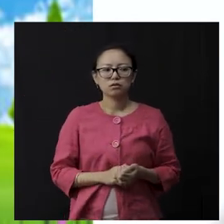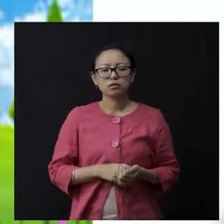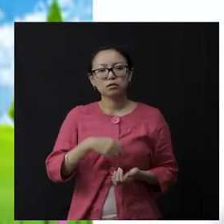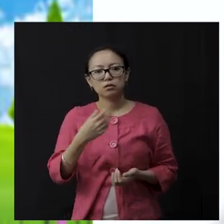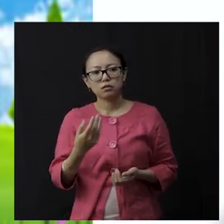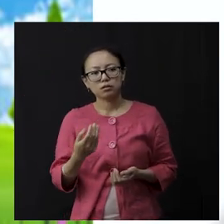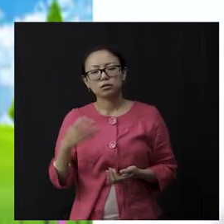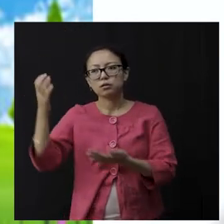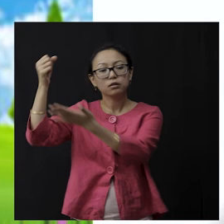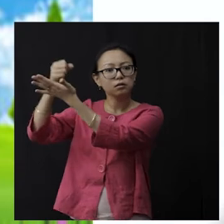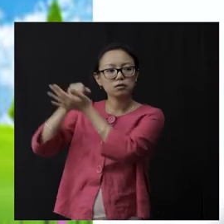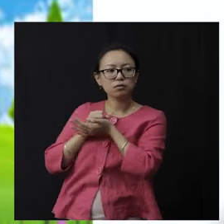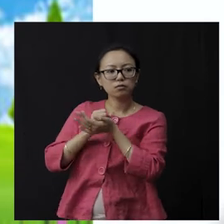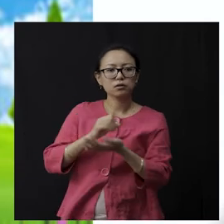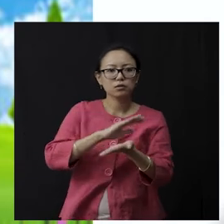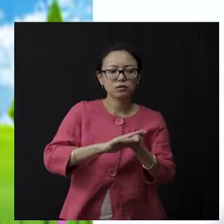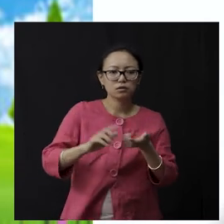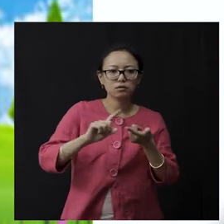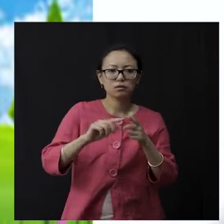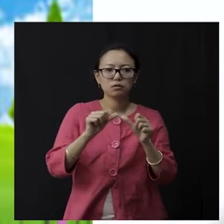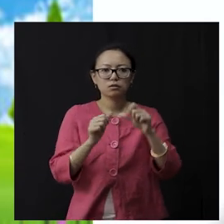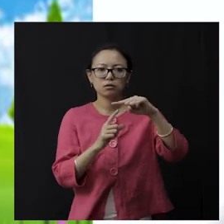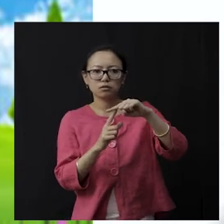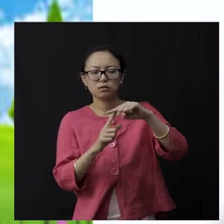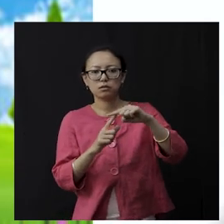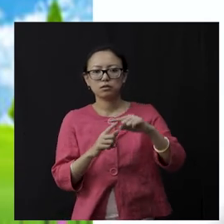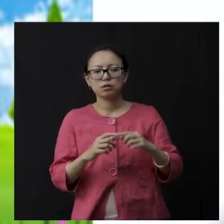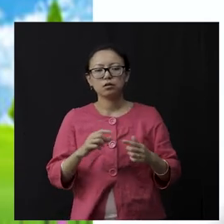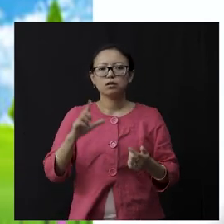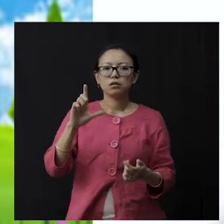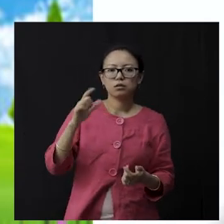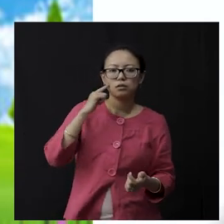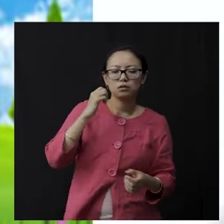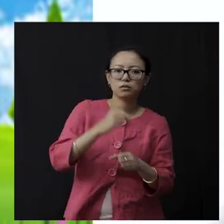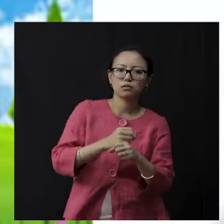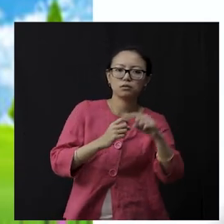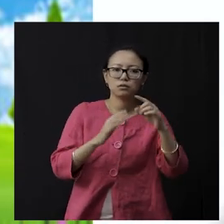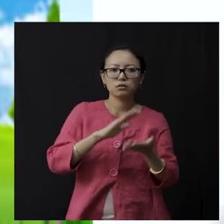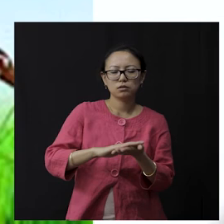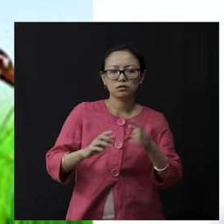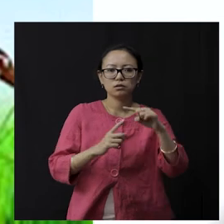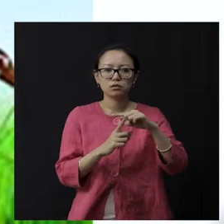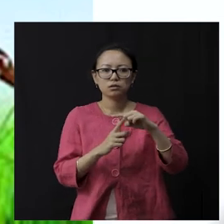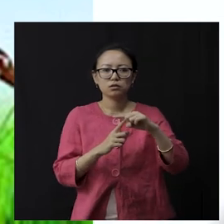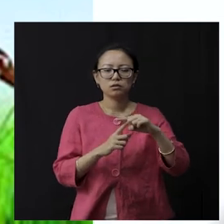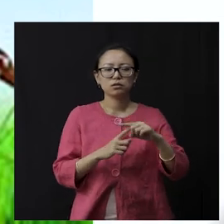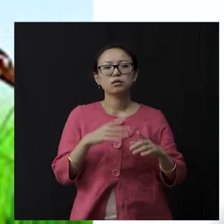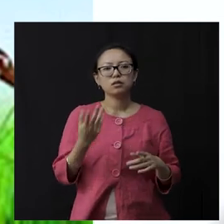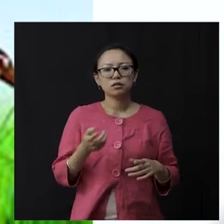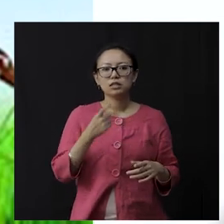which gives us heat and light, and the clouds, okay?